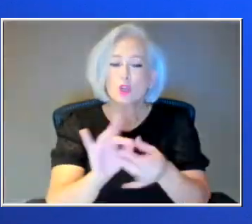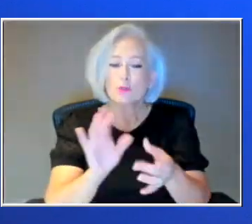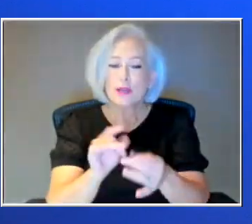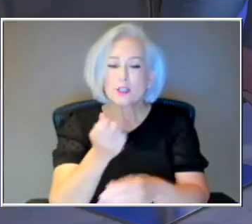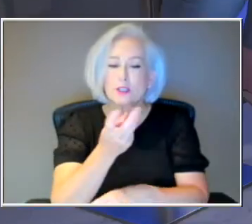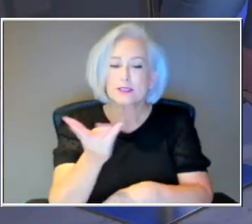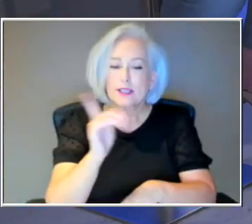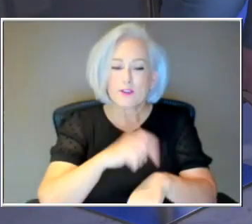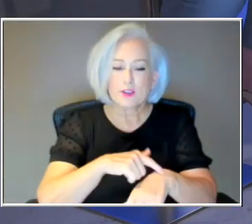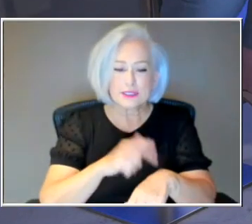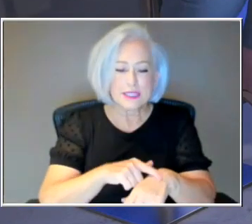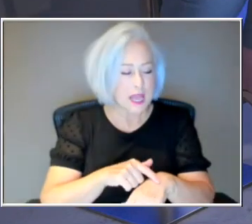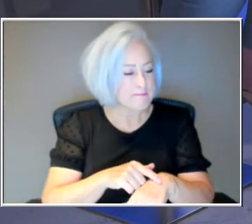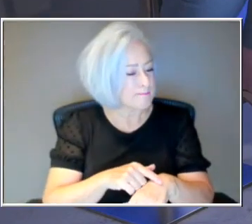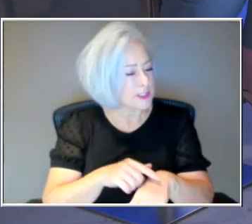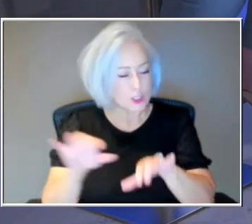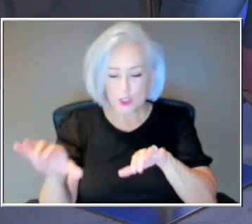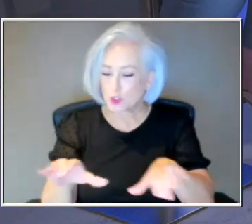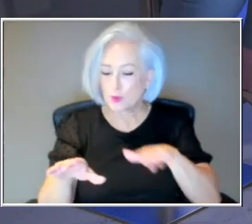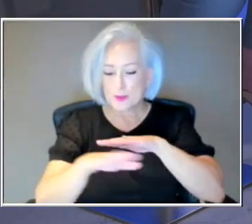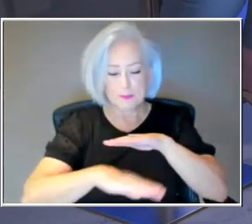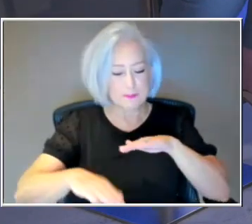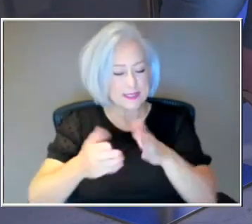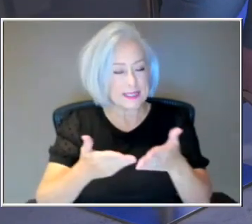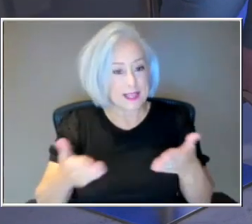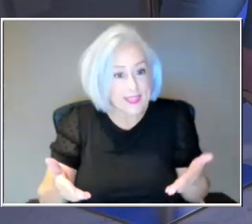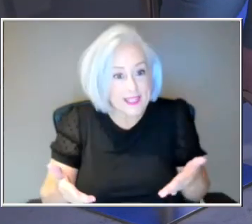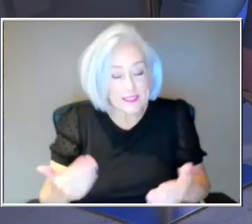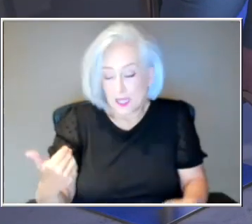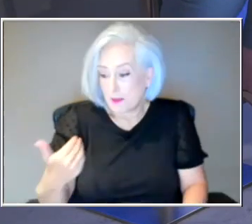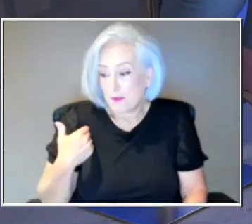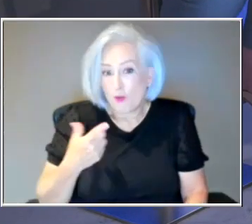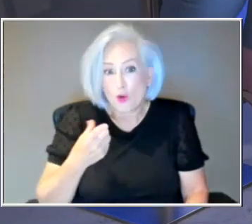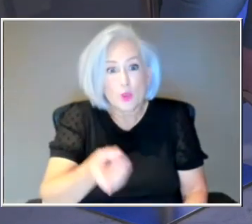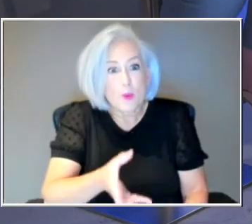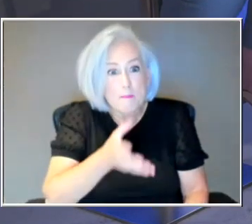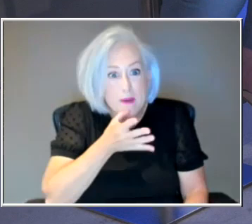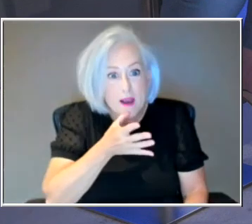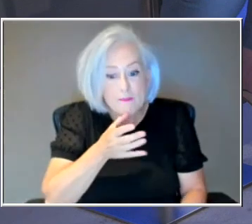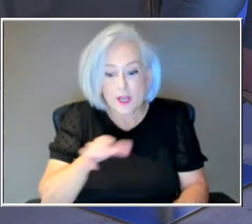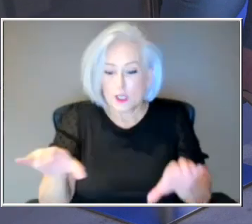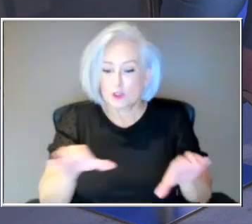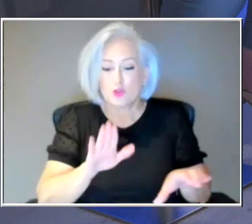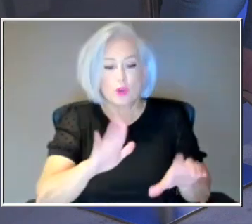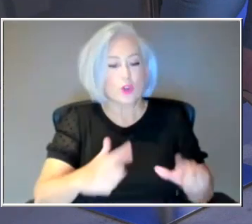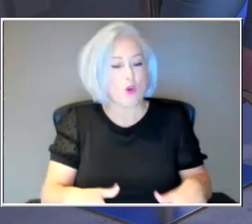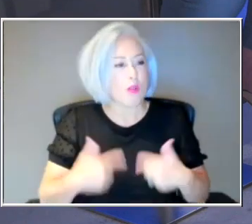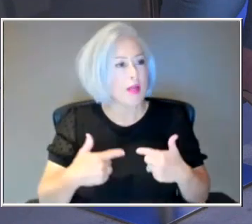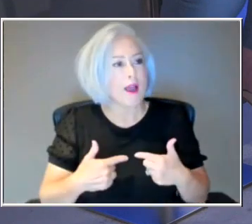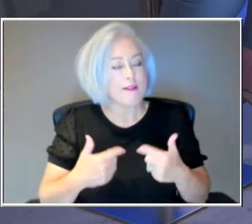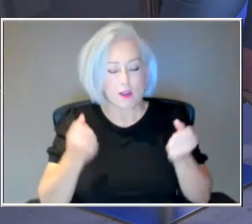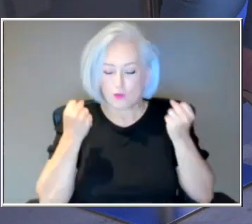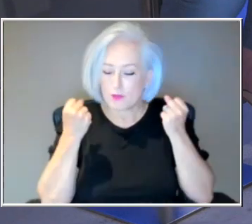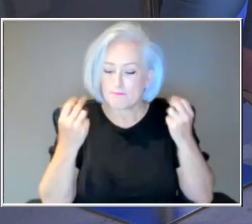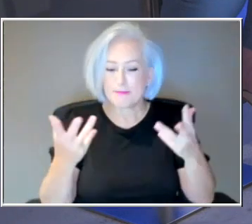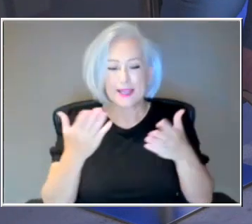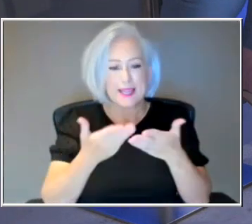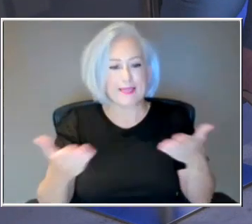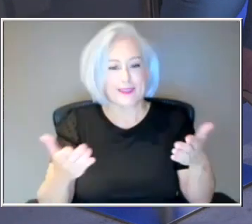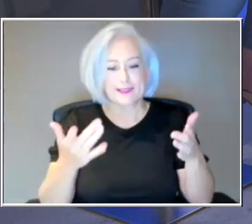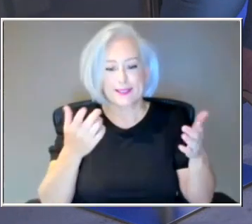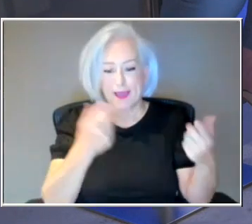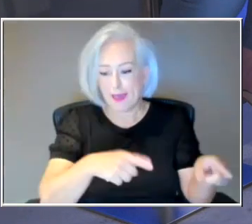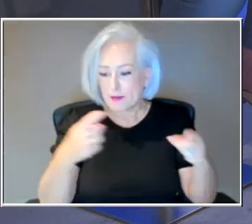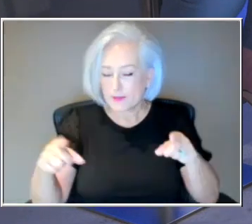basics, because before all this you were a mom, you're doing life, you've got 100 other things going on, and now it's like this has become your focus. What has that been like